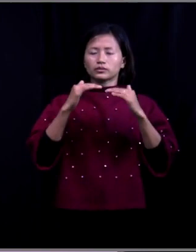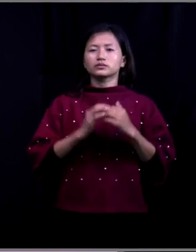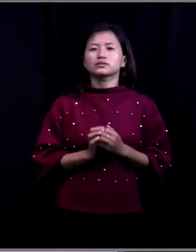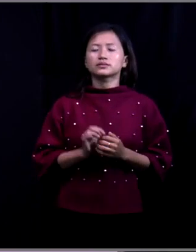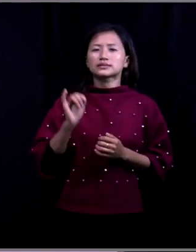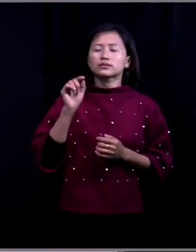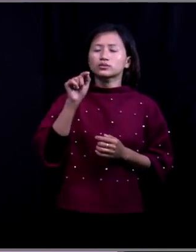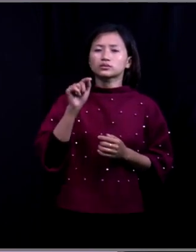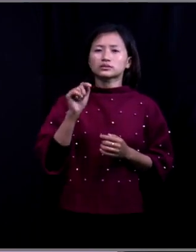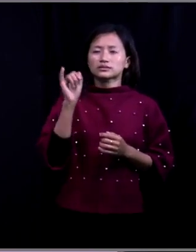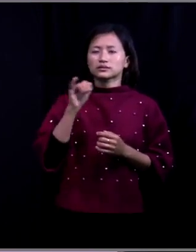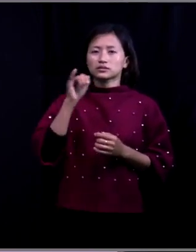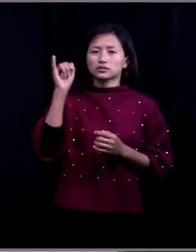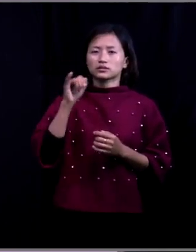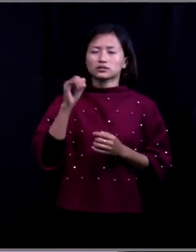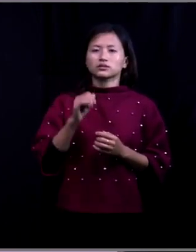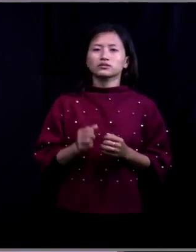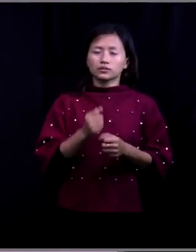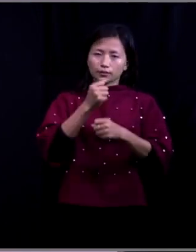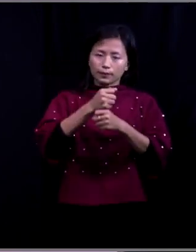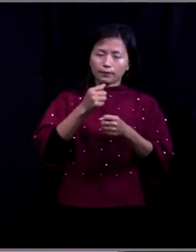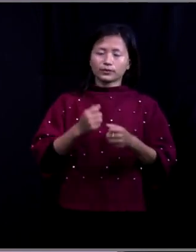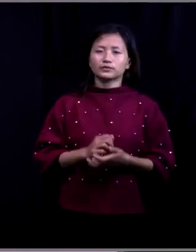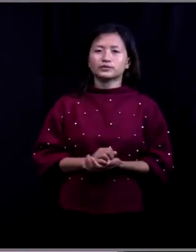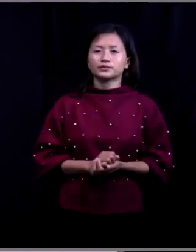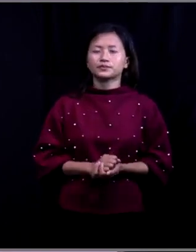1.66 into 10 to the power 24 grams.